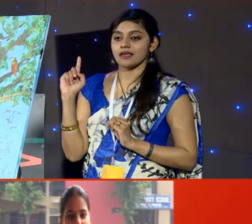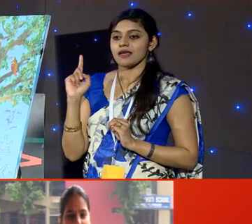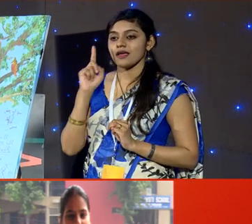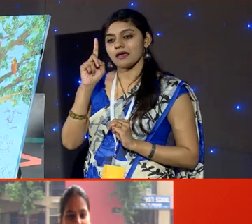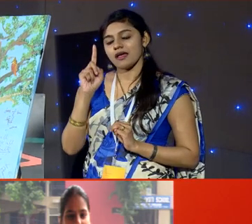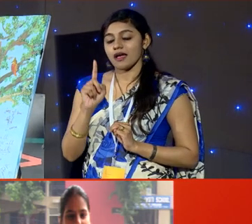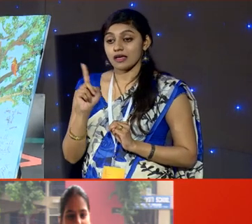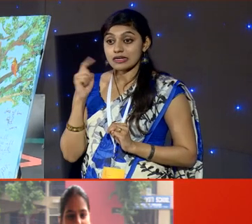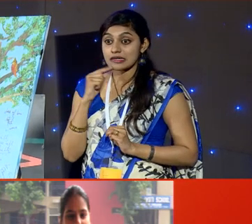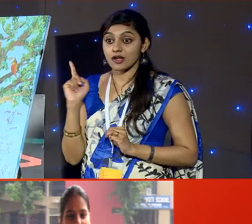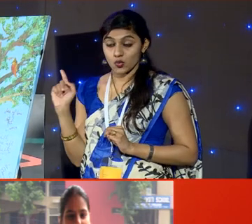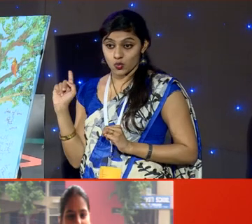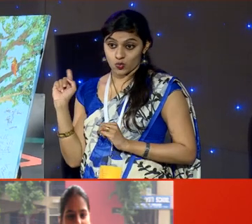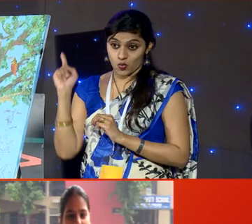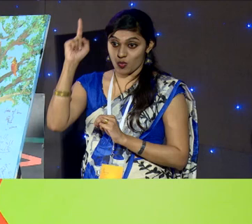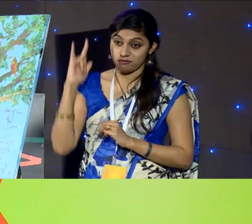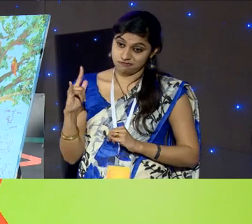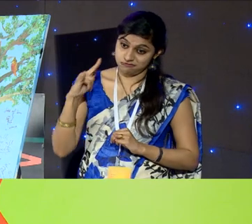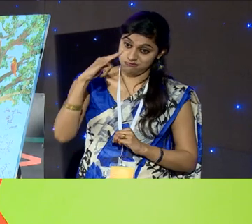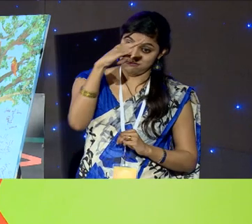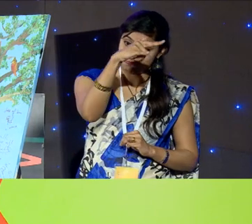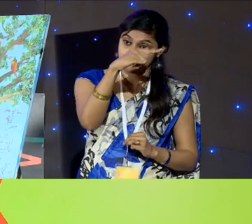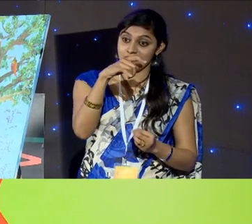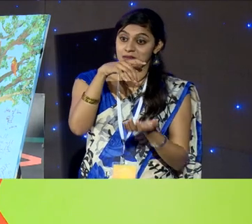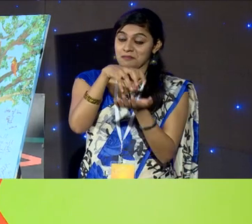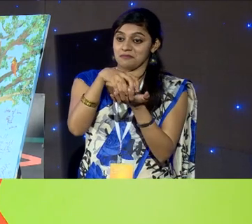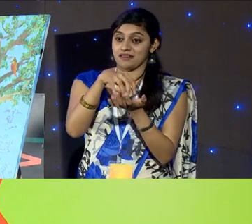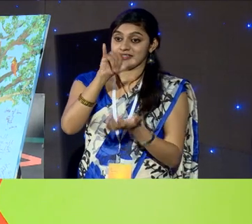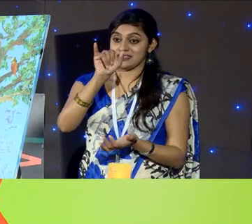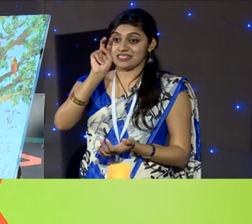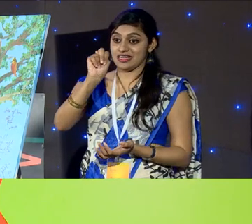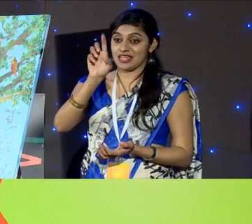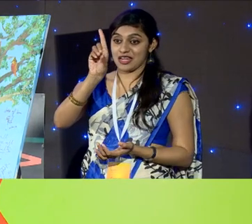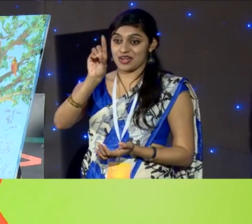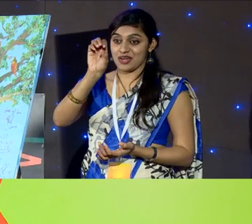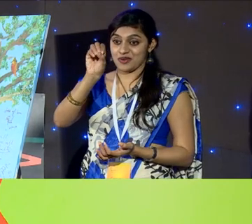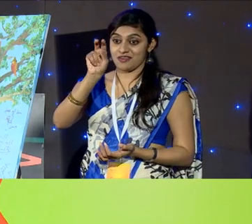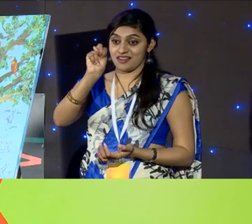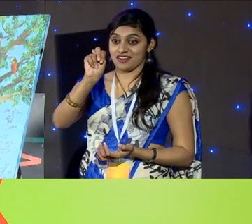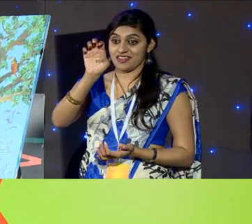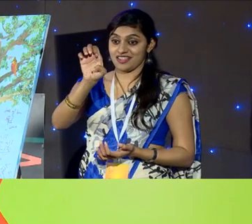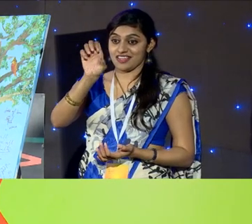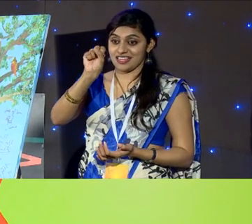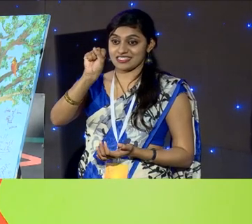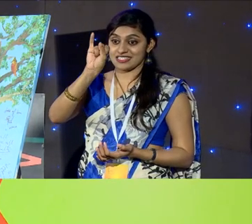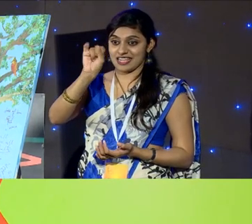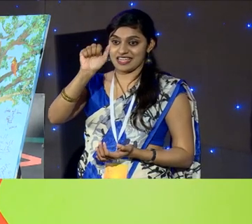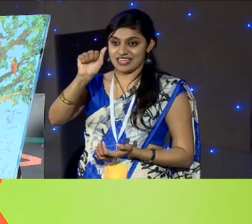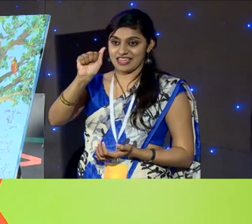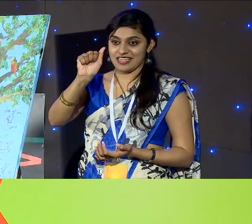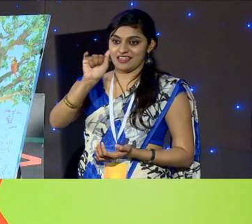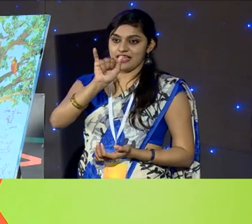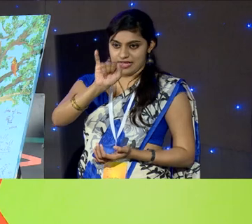Special Challengers Award, which was a very big achievement for our country, you know. In